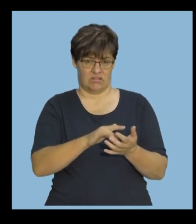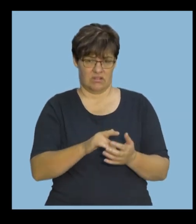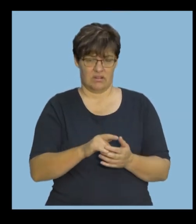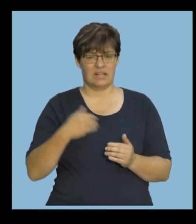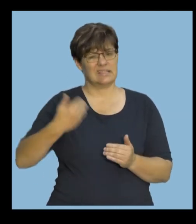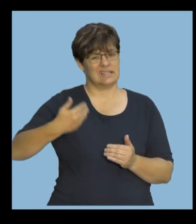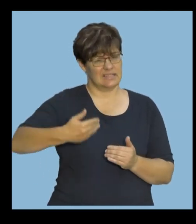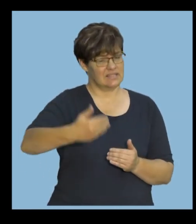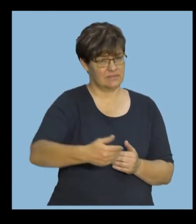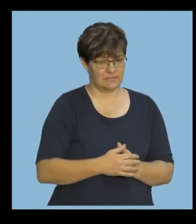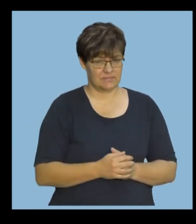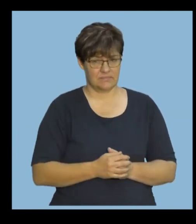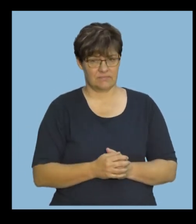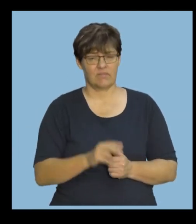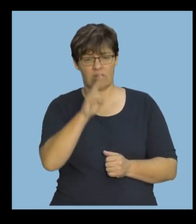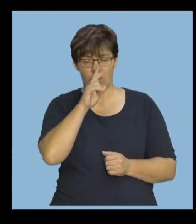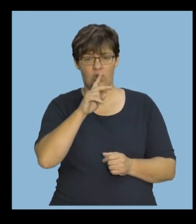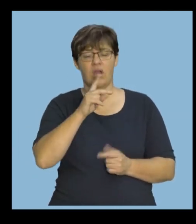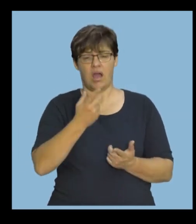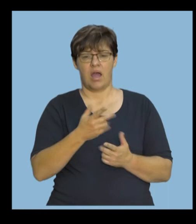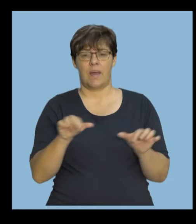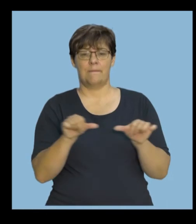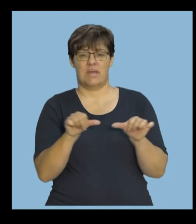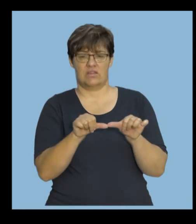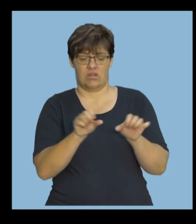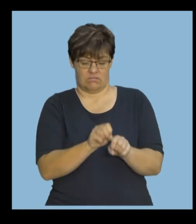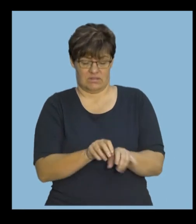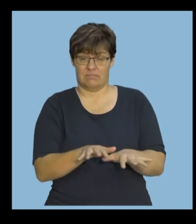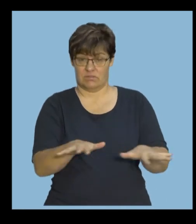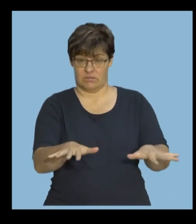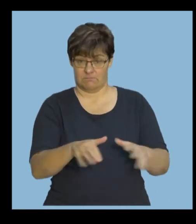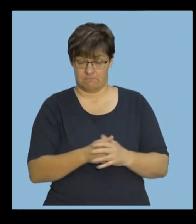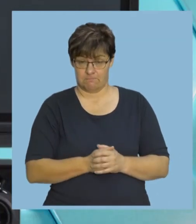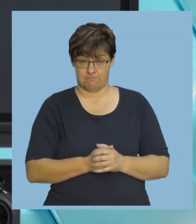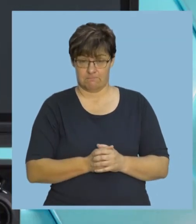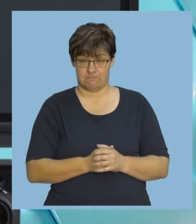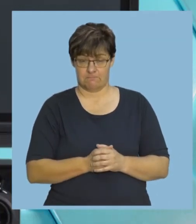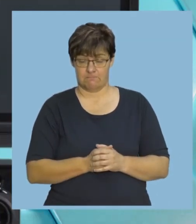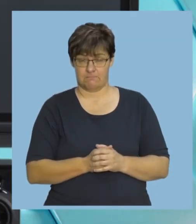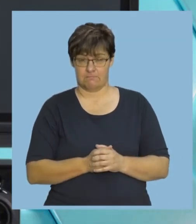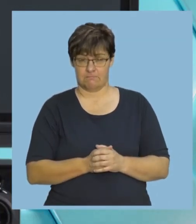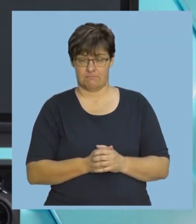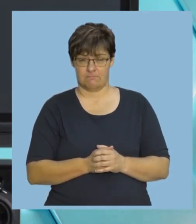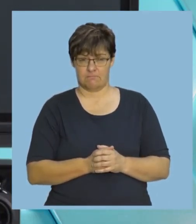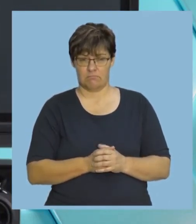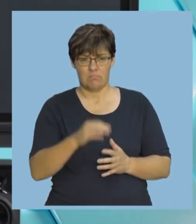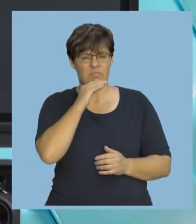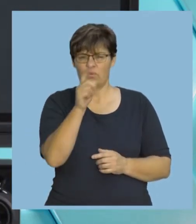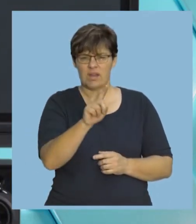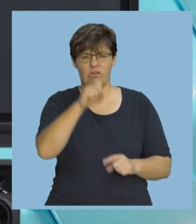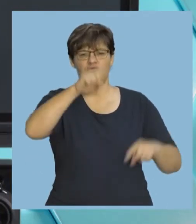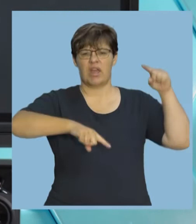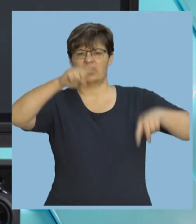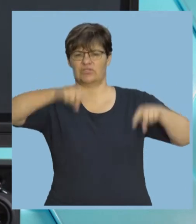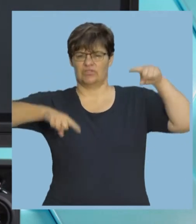range. So these are the measure of dispersion, okay, which is the